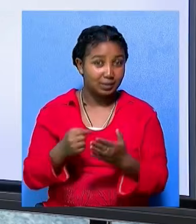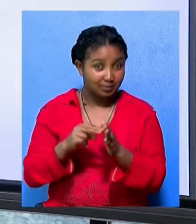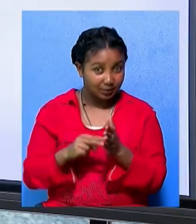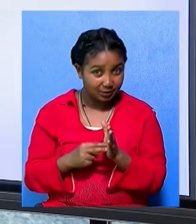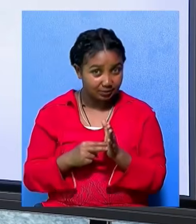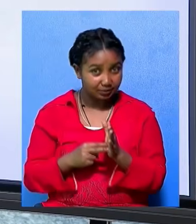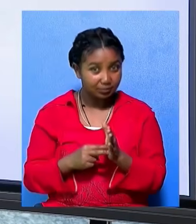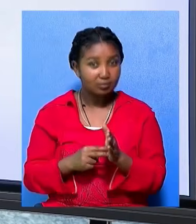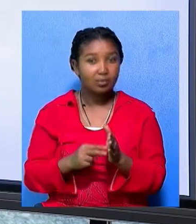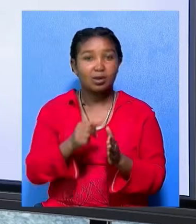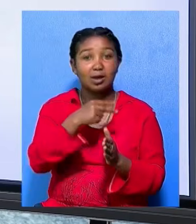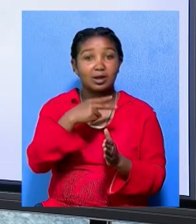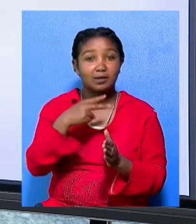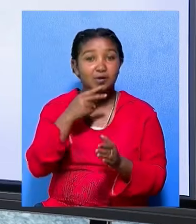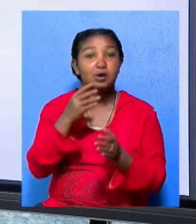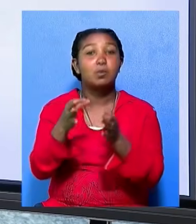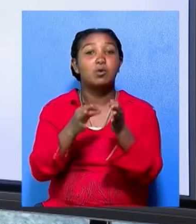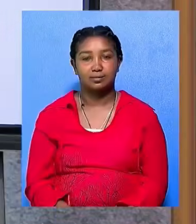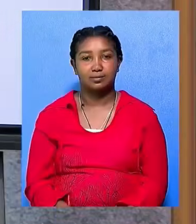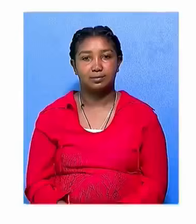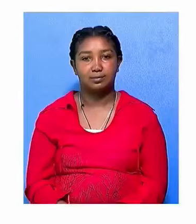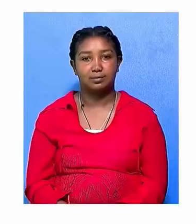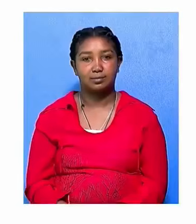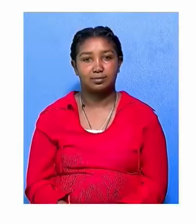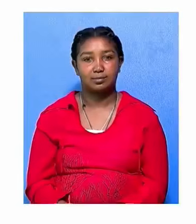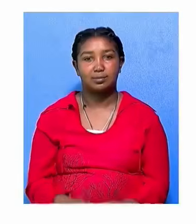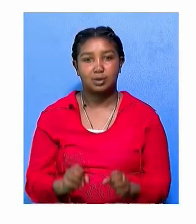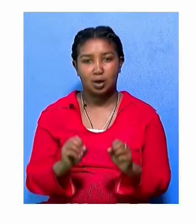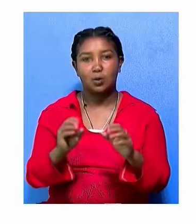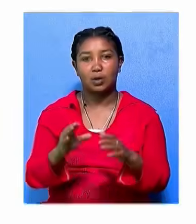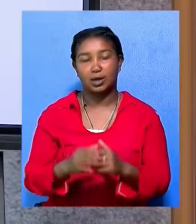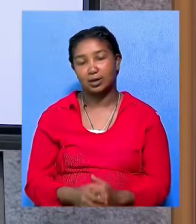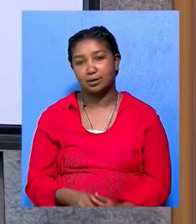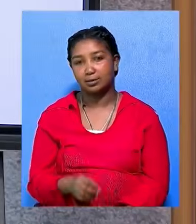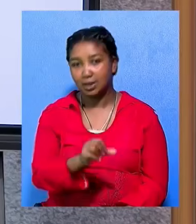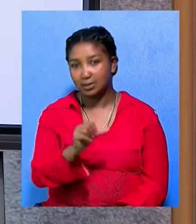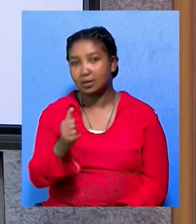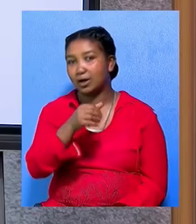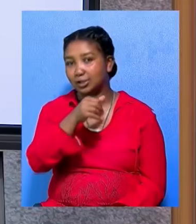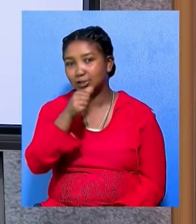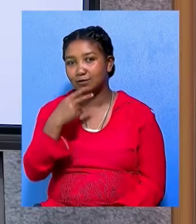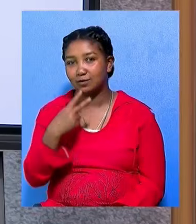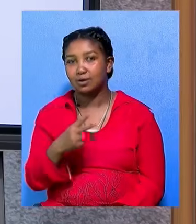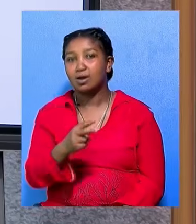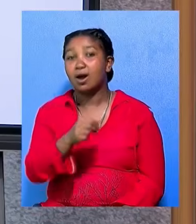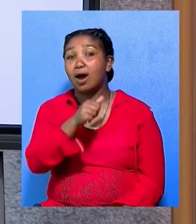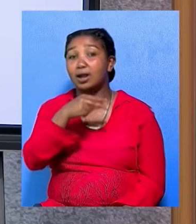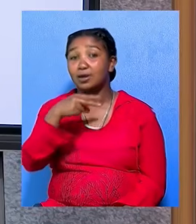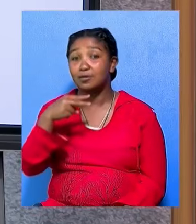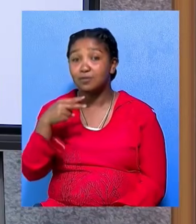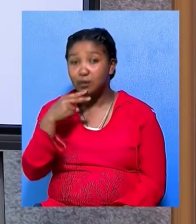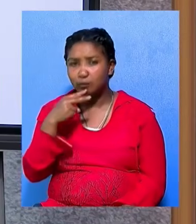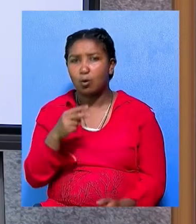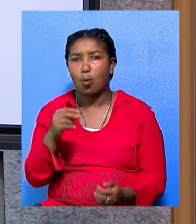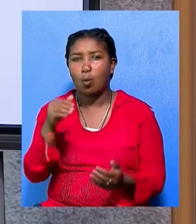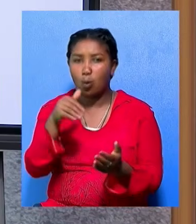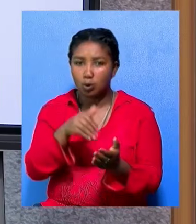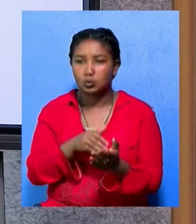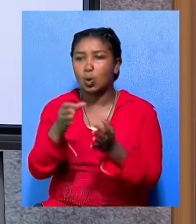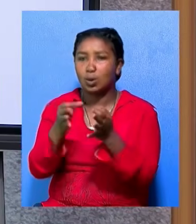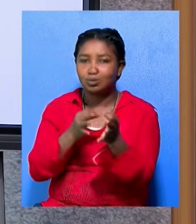means an adverb modifies a verb. Come on to the adjective. An adverb modifies adjective.